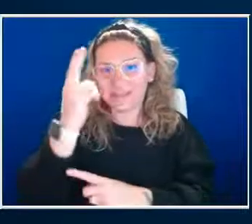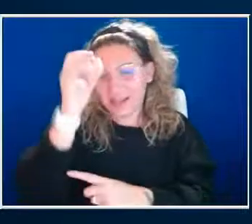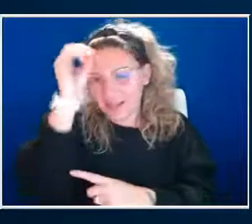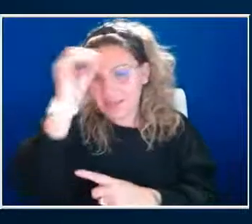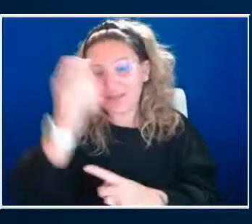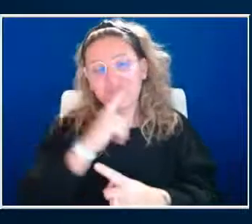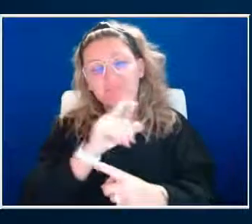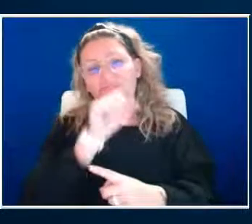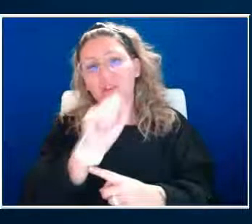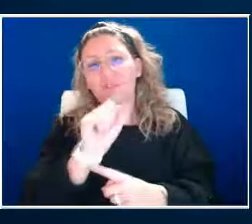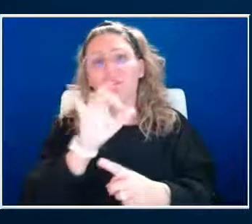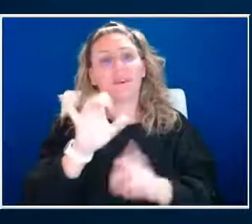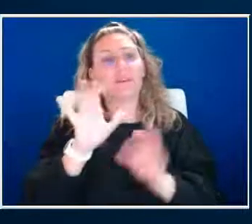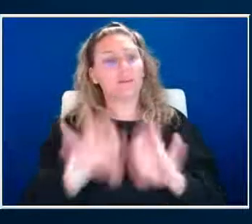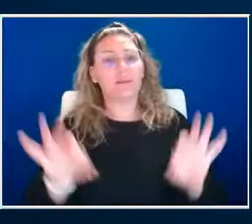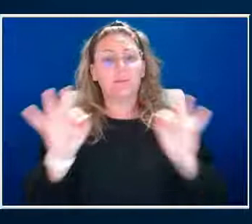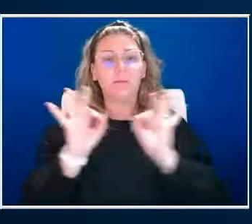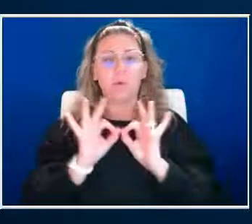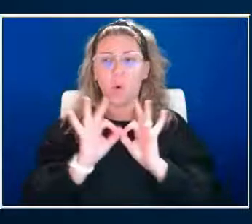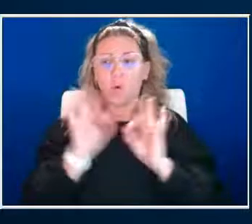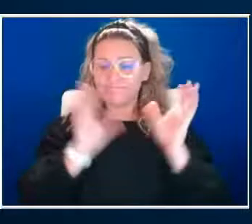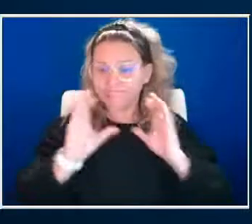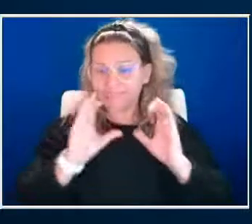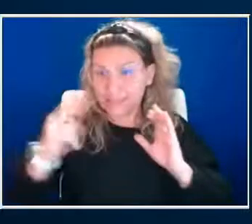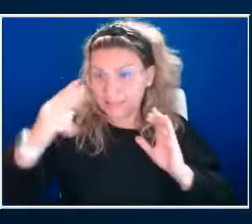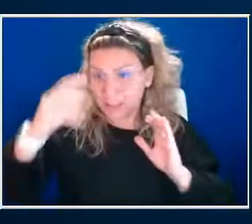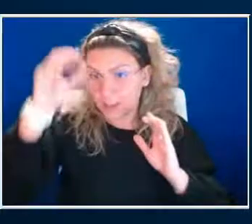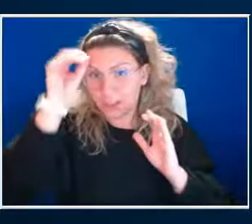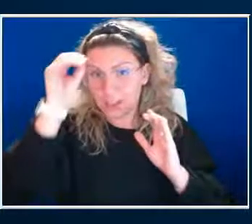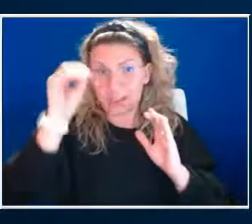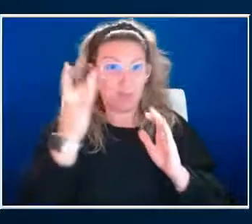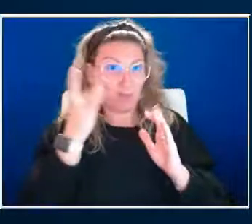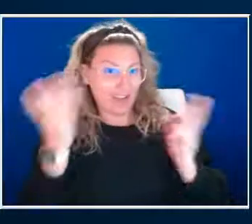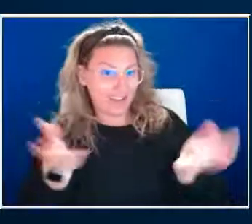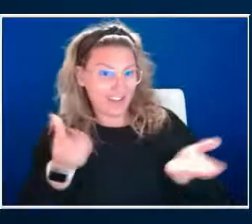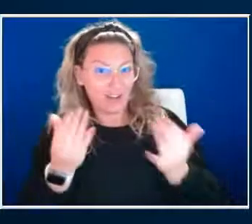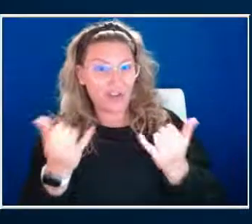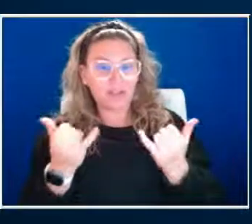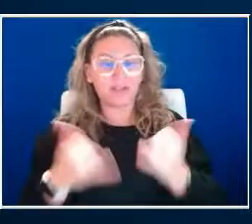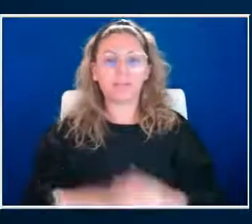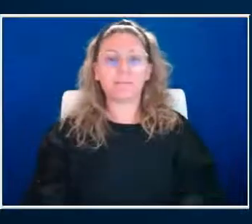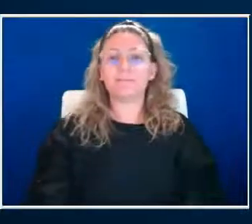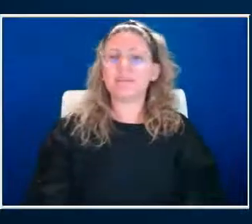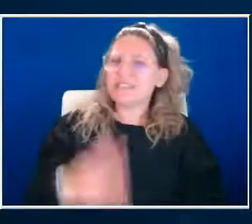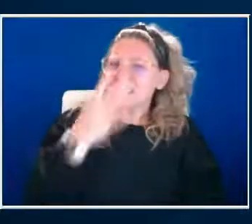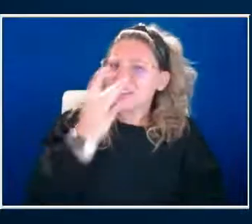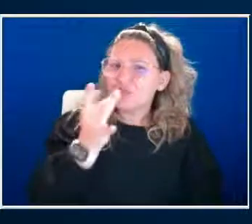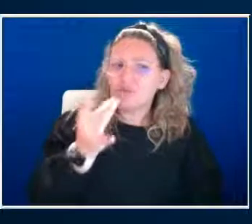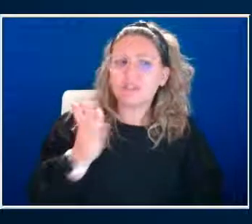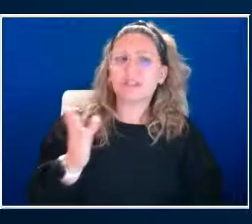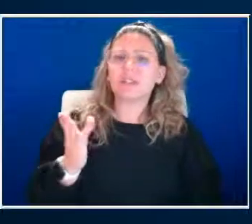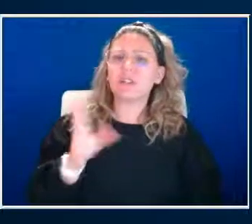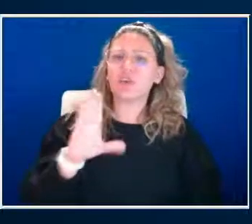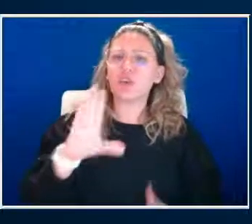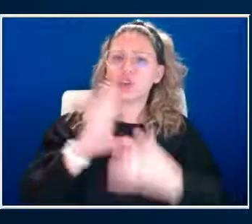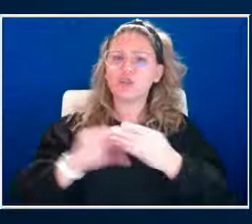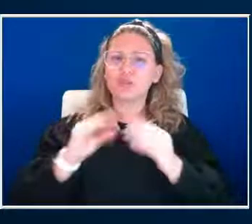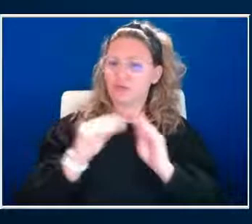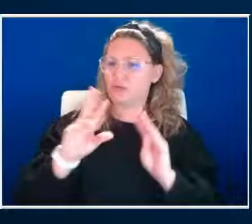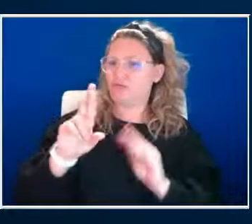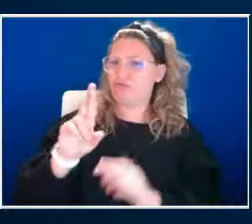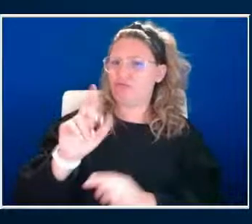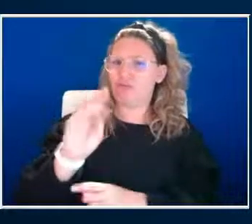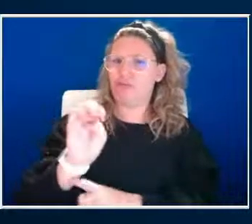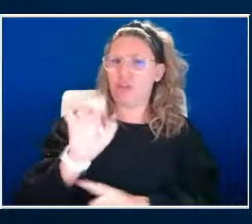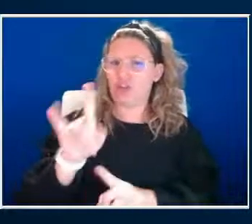that's so important. Just seeking the second opinion is why she's here. But it's interesting. Is her story rare? Because she's saying she caught it